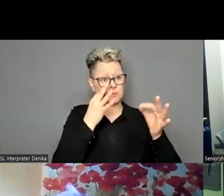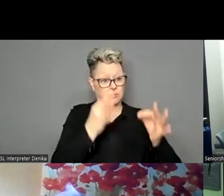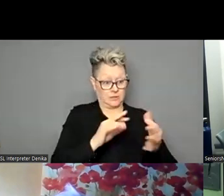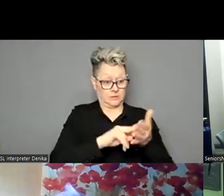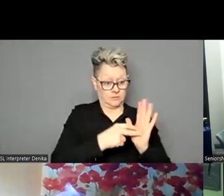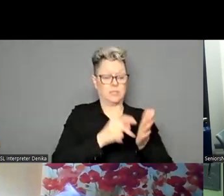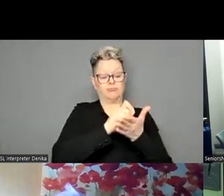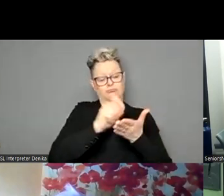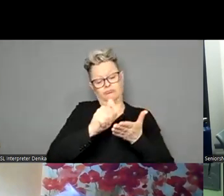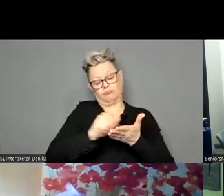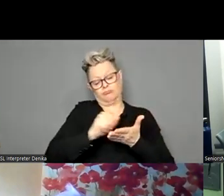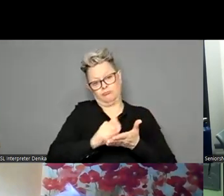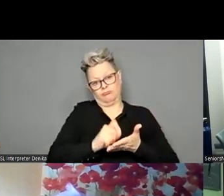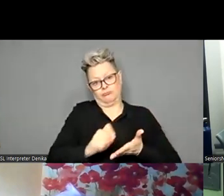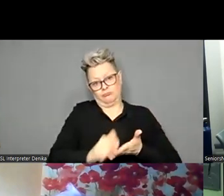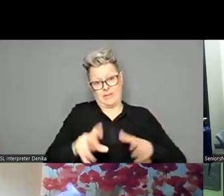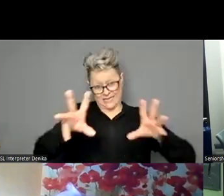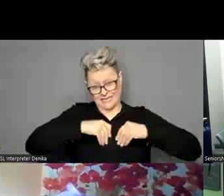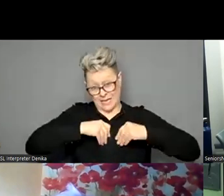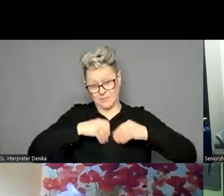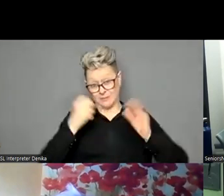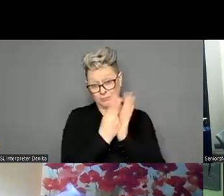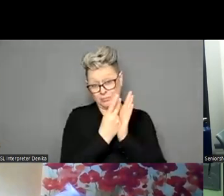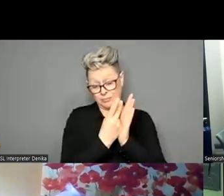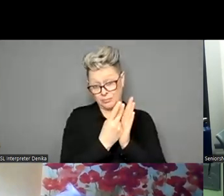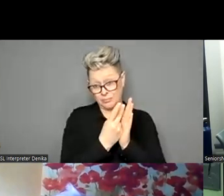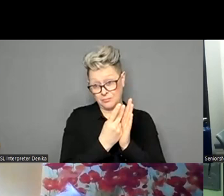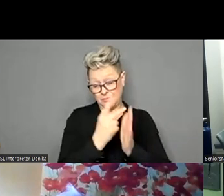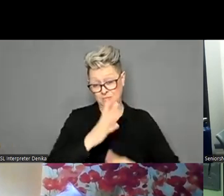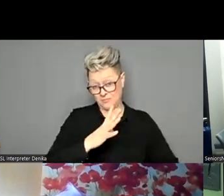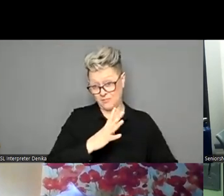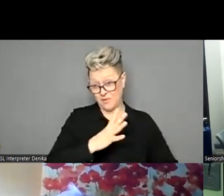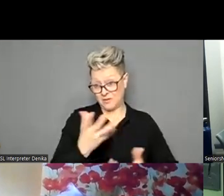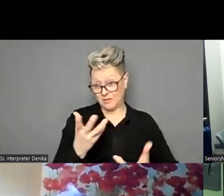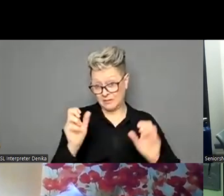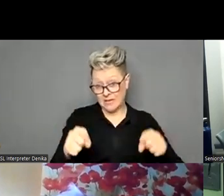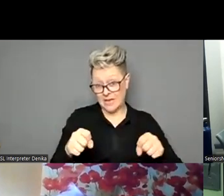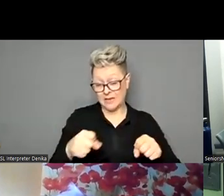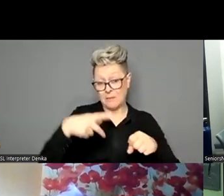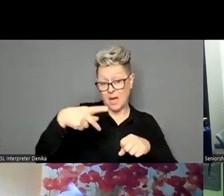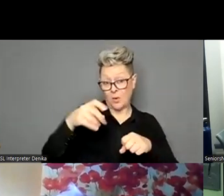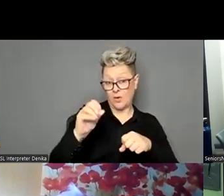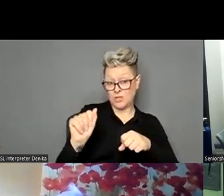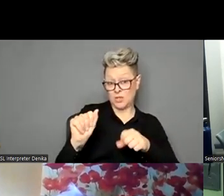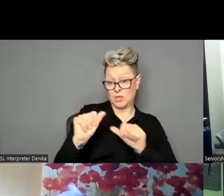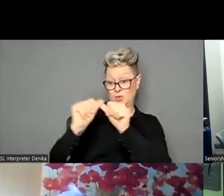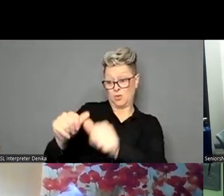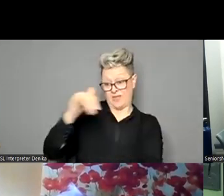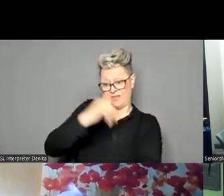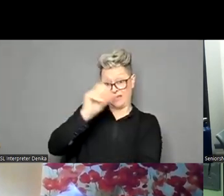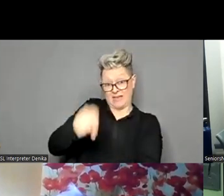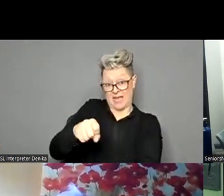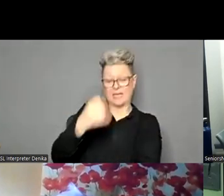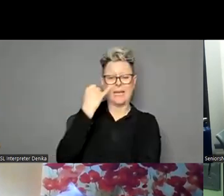health and financial decisions be accepted as EP, an enduring power of attorney, as long as the letter is